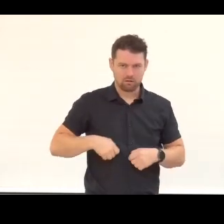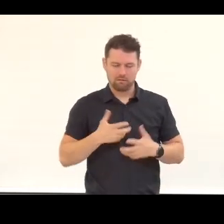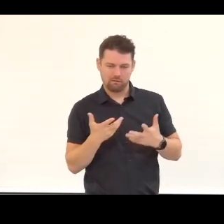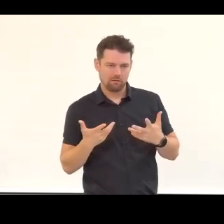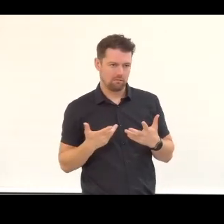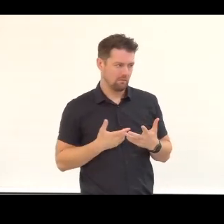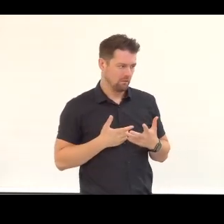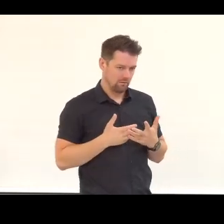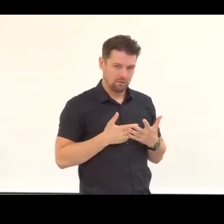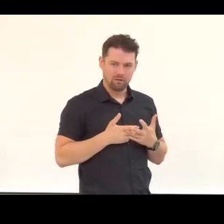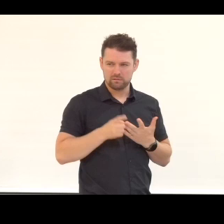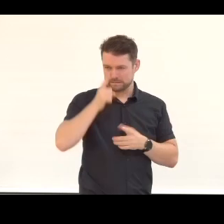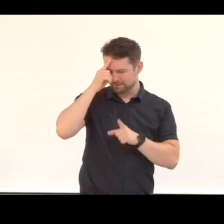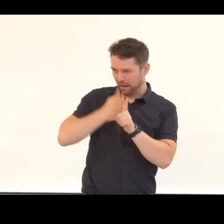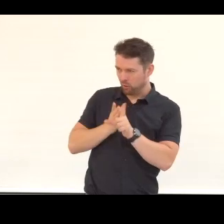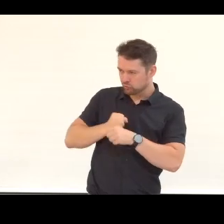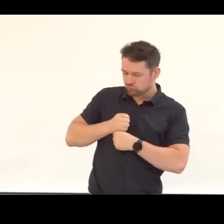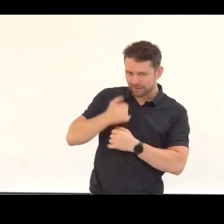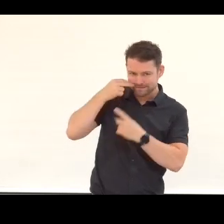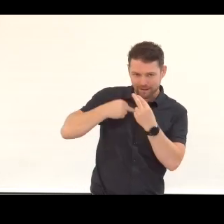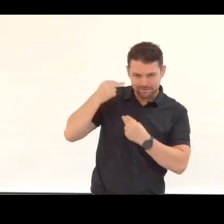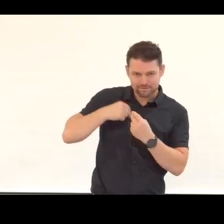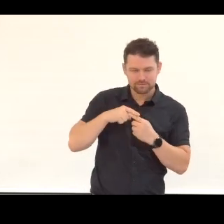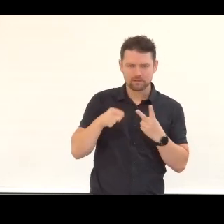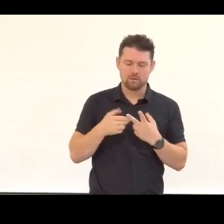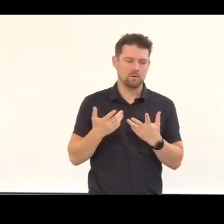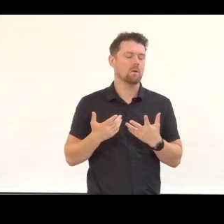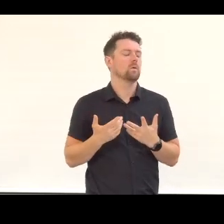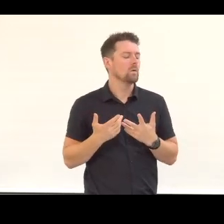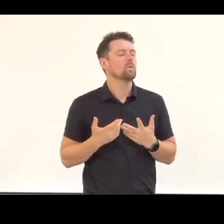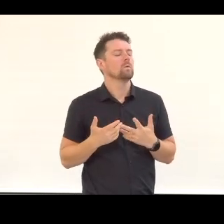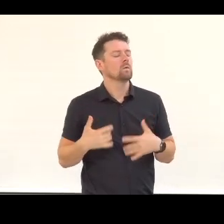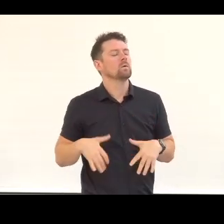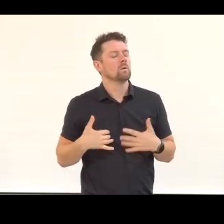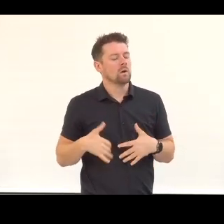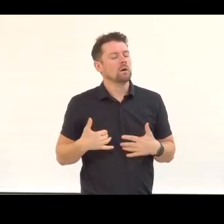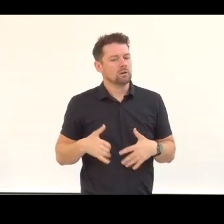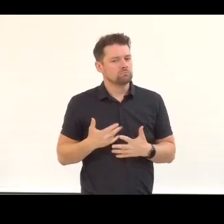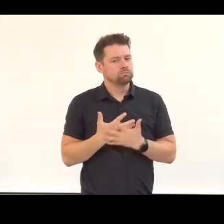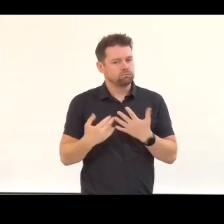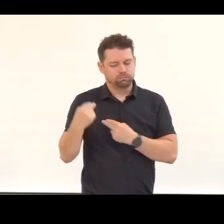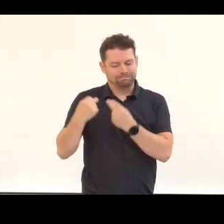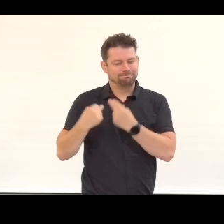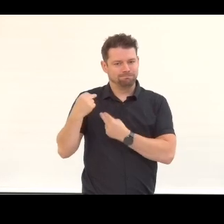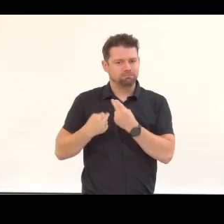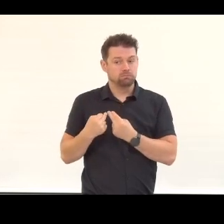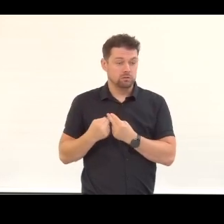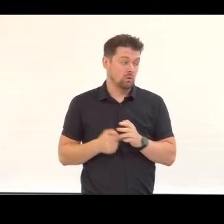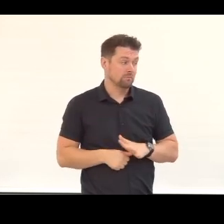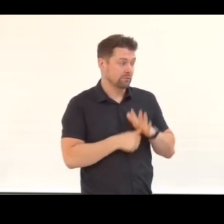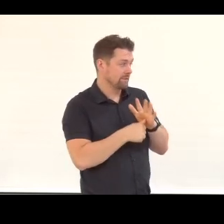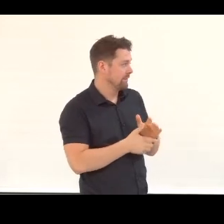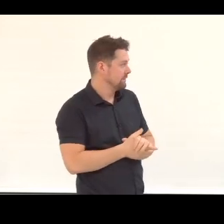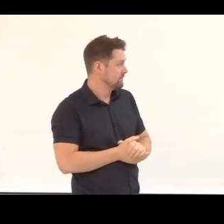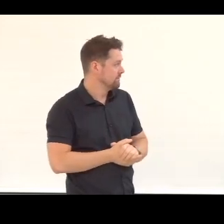this like psychological stress tests and outreach tests. So it's actually quite wide scope. So pretty impressive.